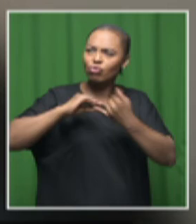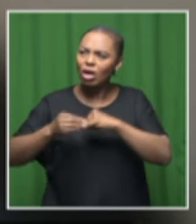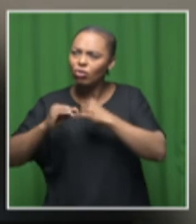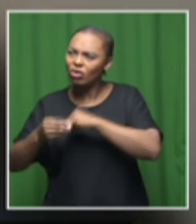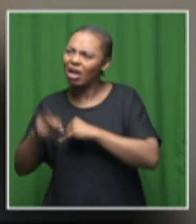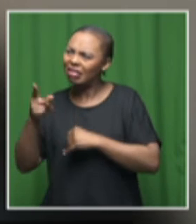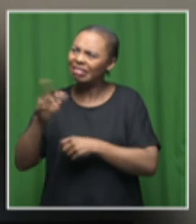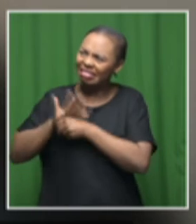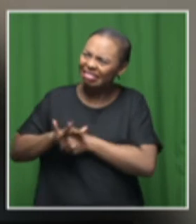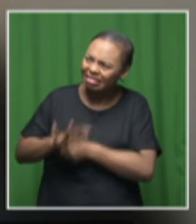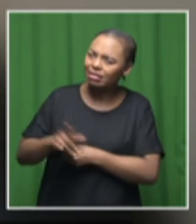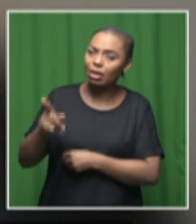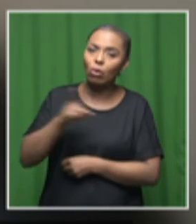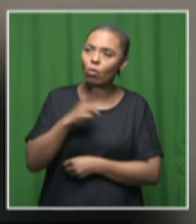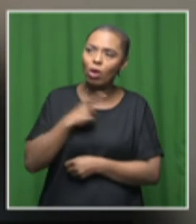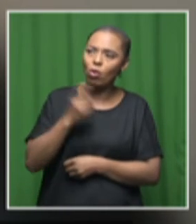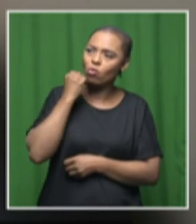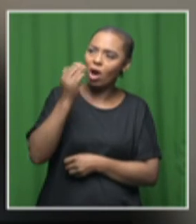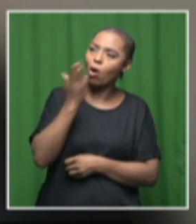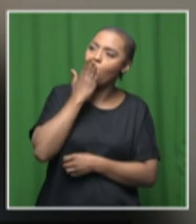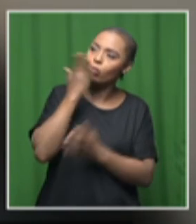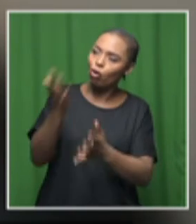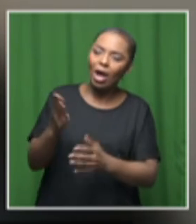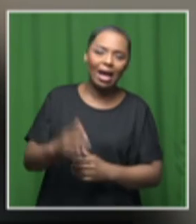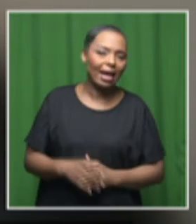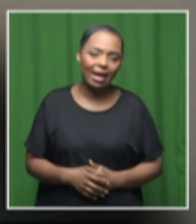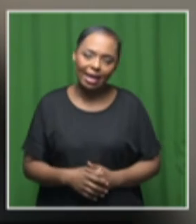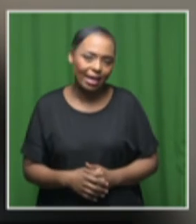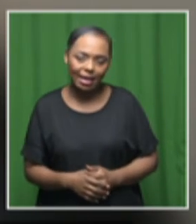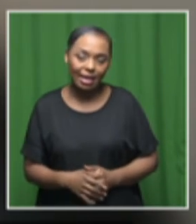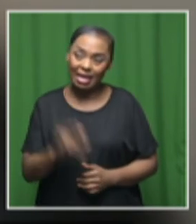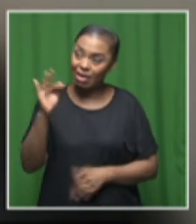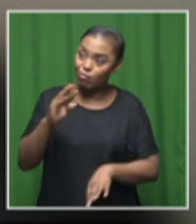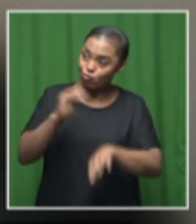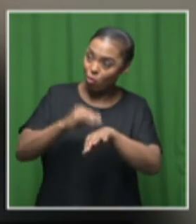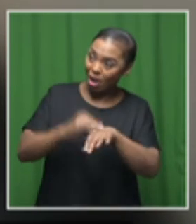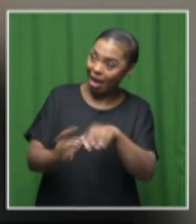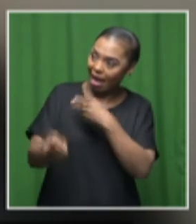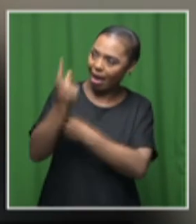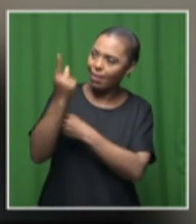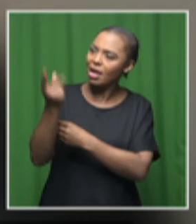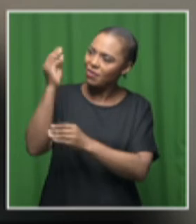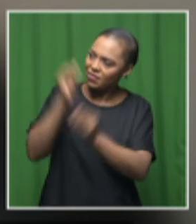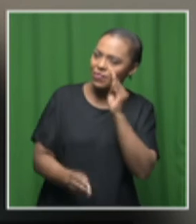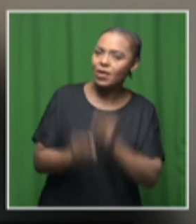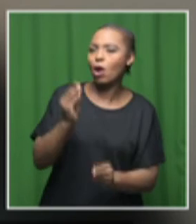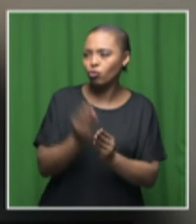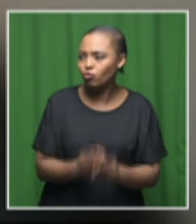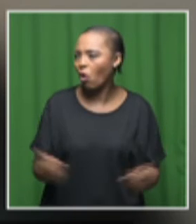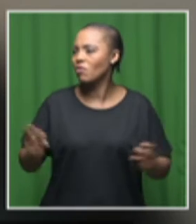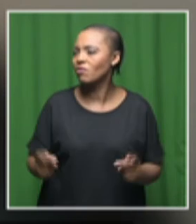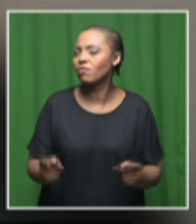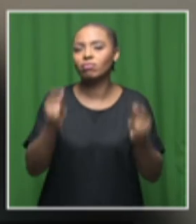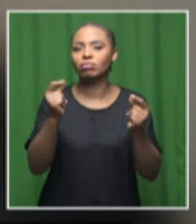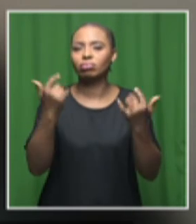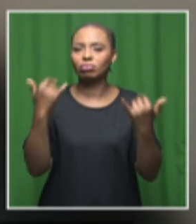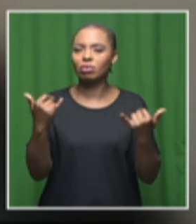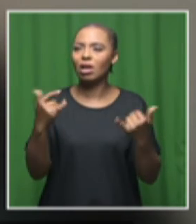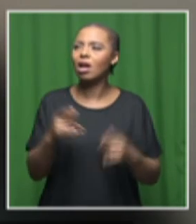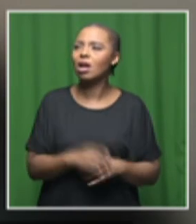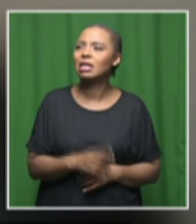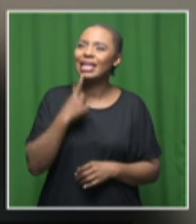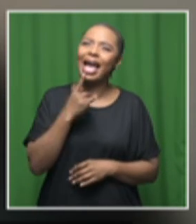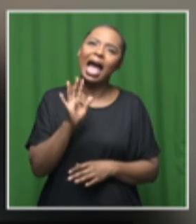pressure to make sure that this doesn't become the norm, and that problems are actually fixed, and that we stop putting band-aids